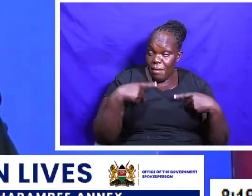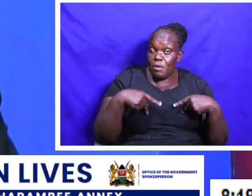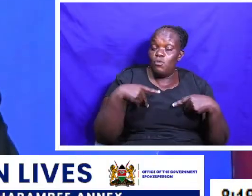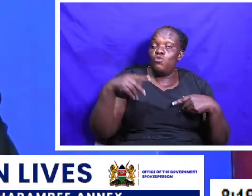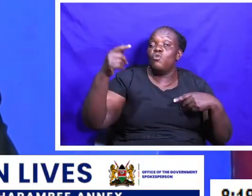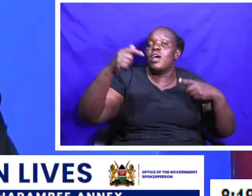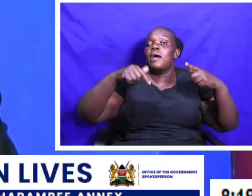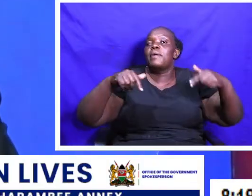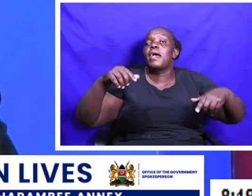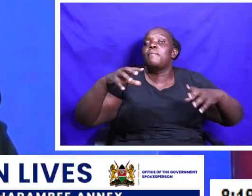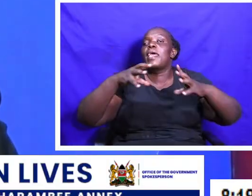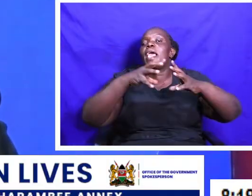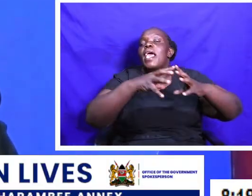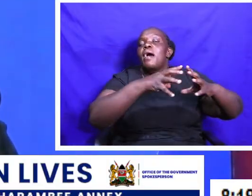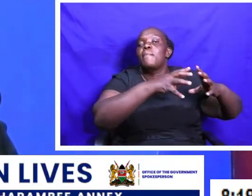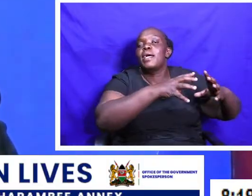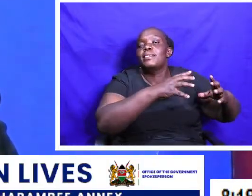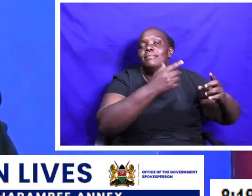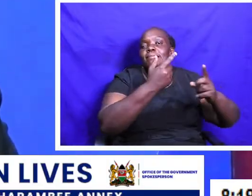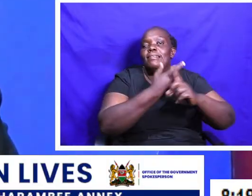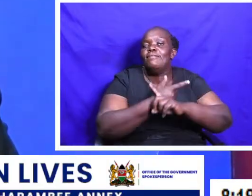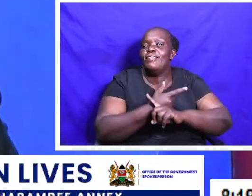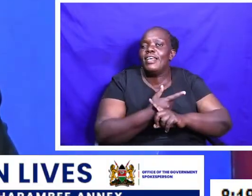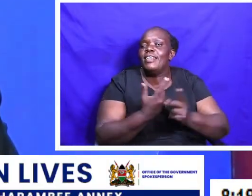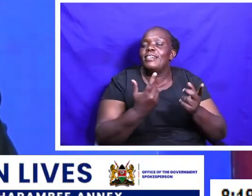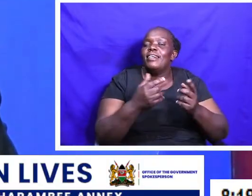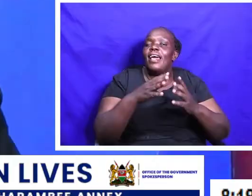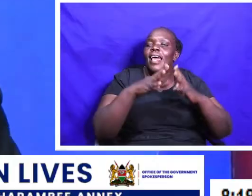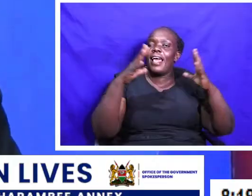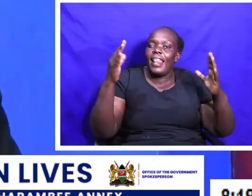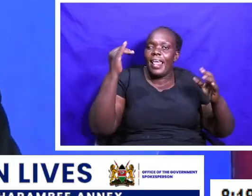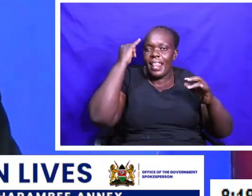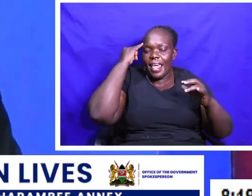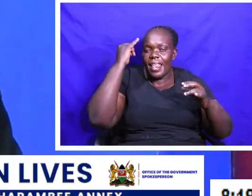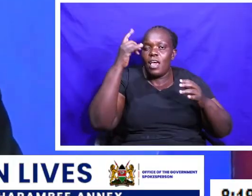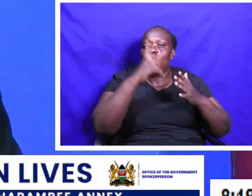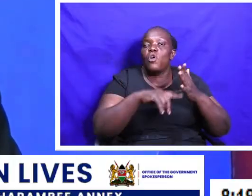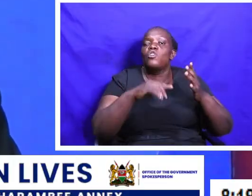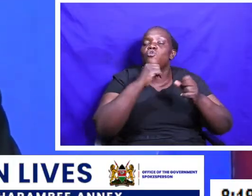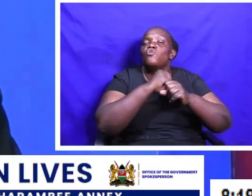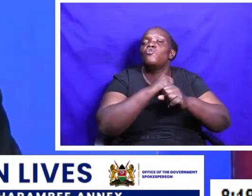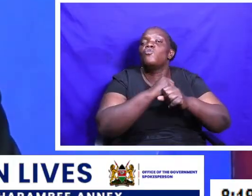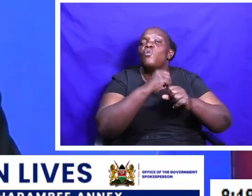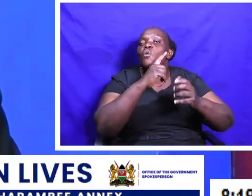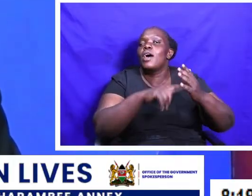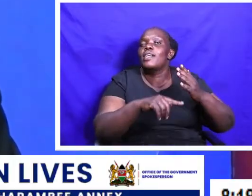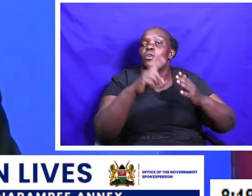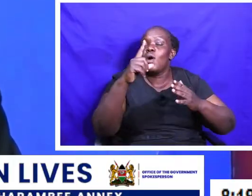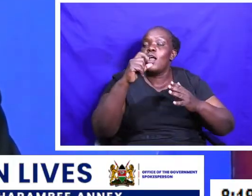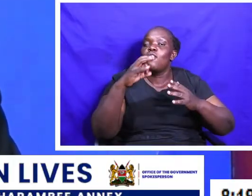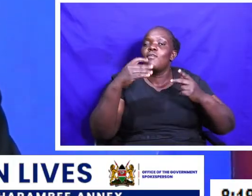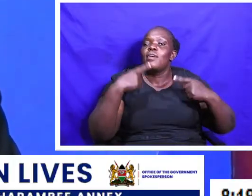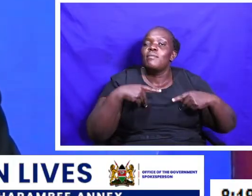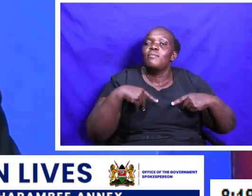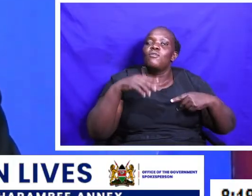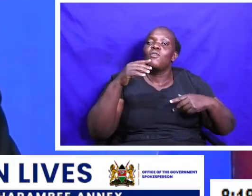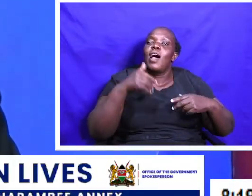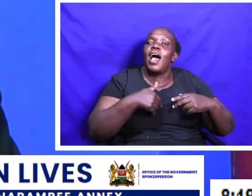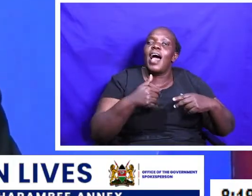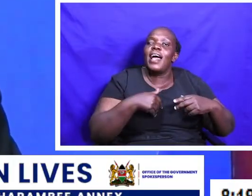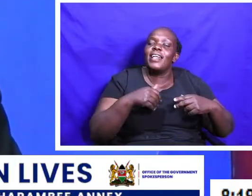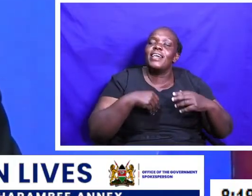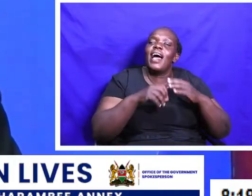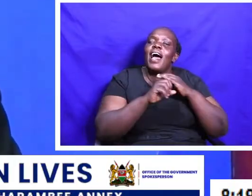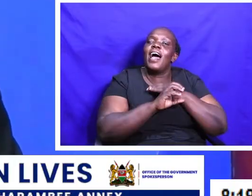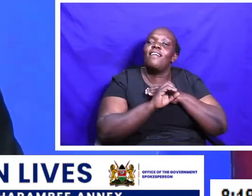people who are coming, companies and individuals, who had great ideas on what we could do. One of them, I had